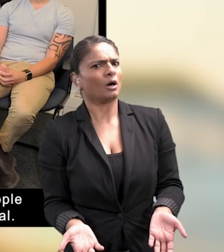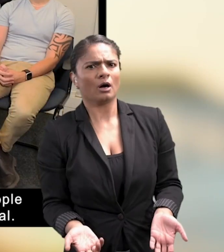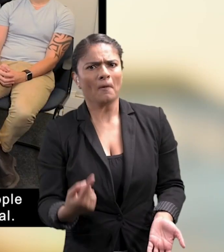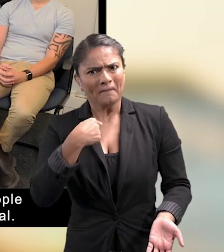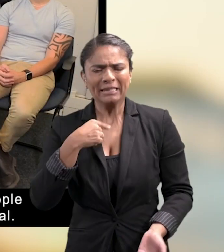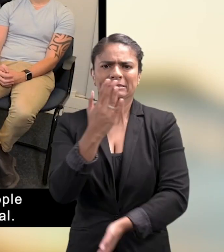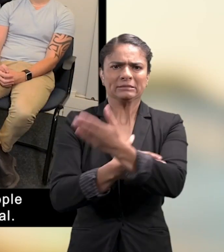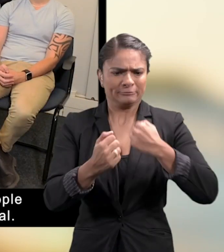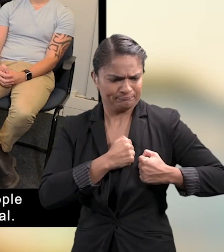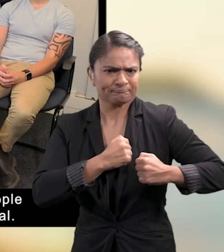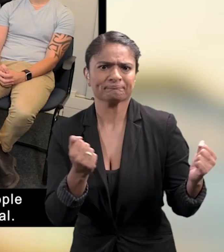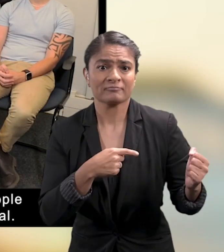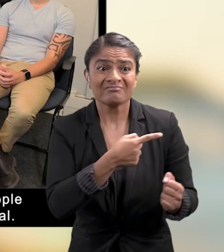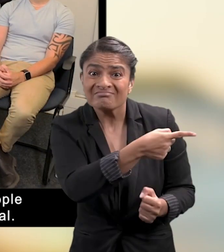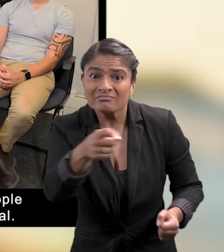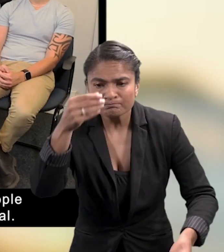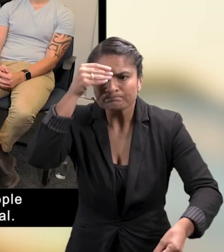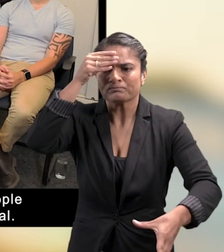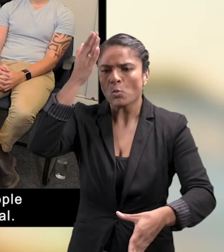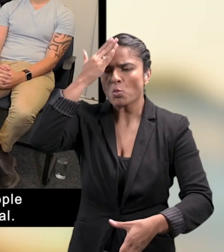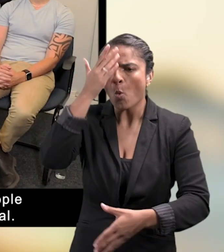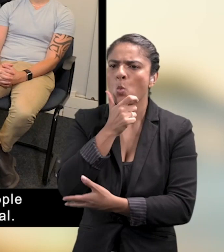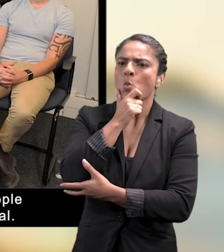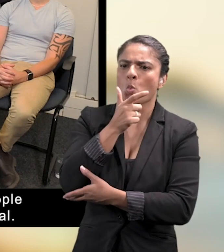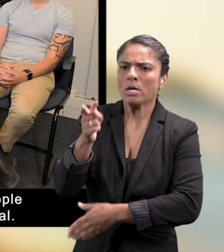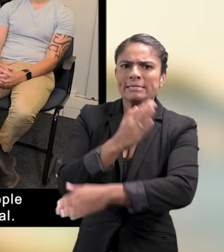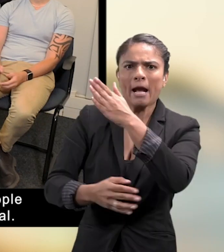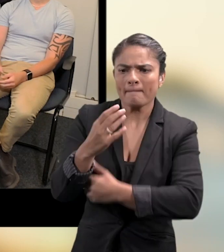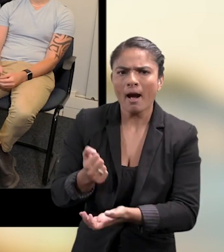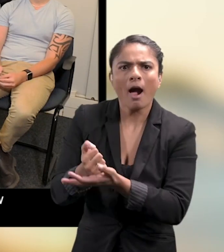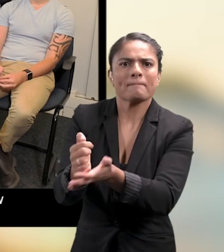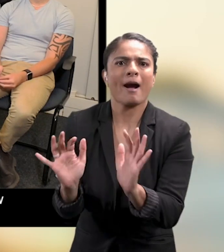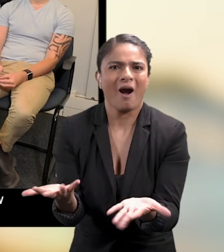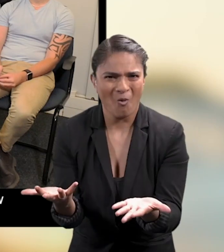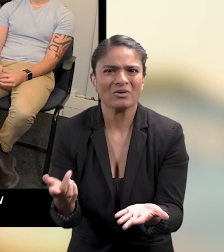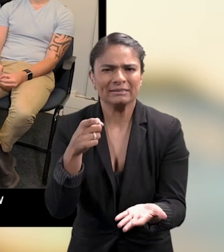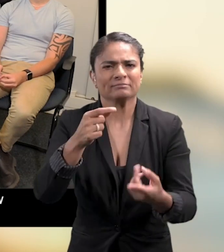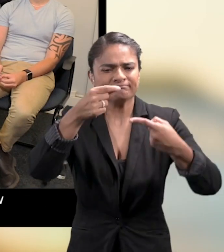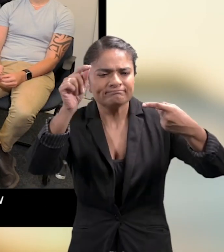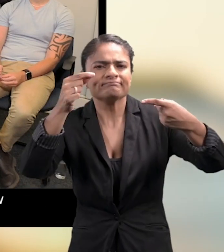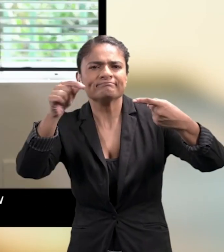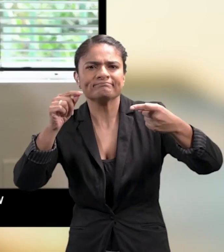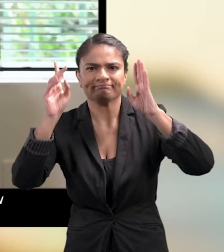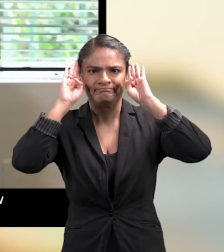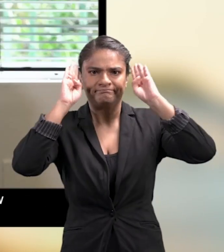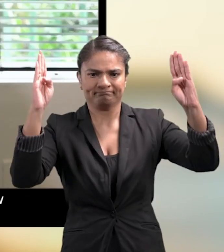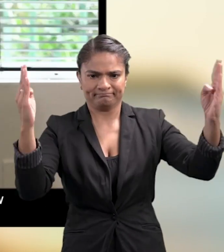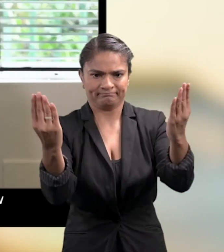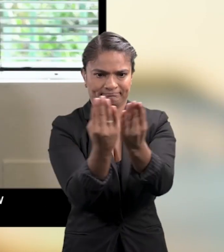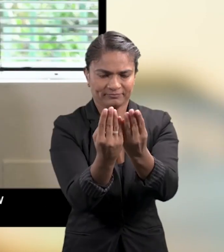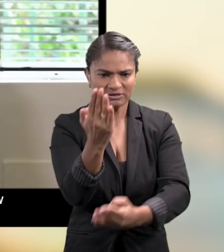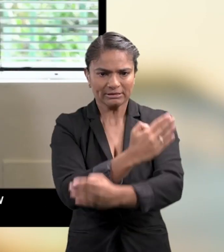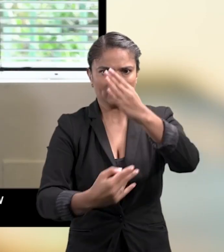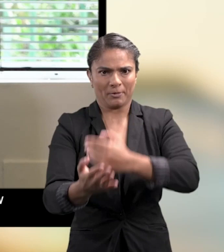know, the other issue with disclosure is that people aren't educated with disability in general, and then they have this one box